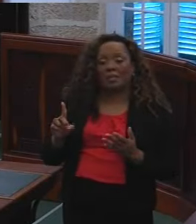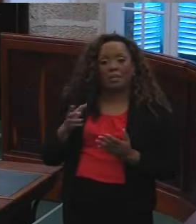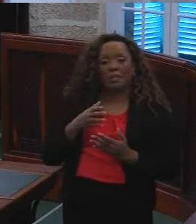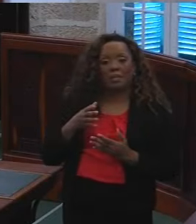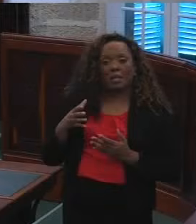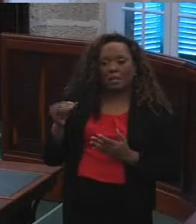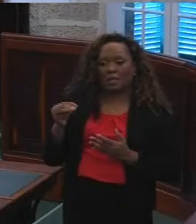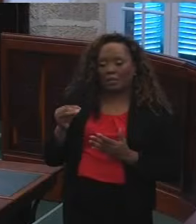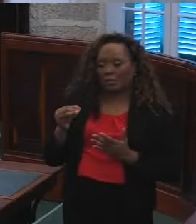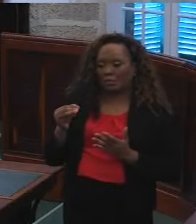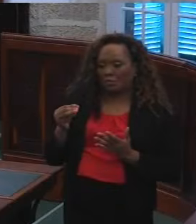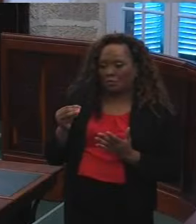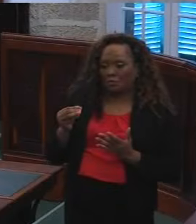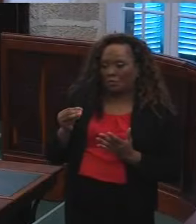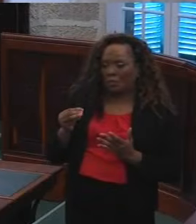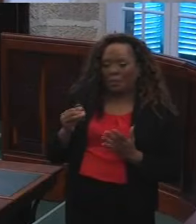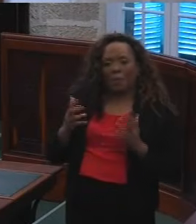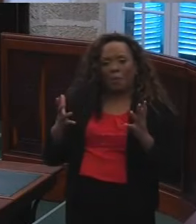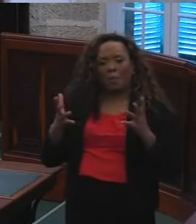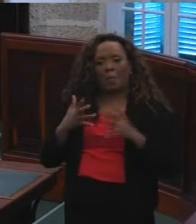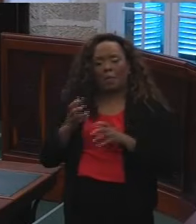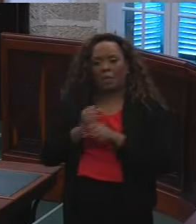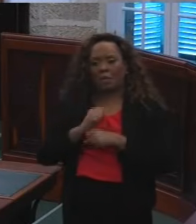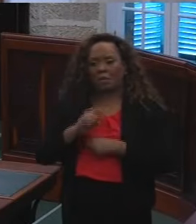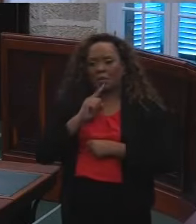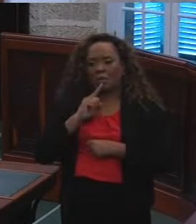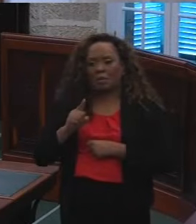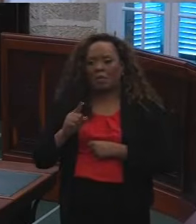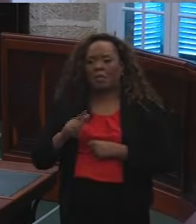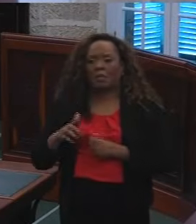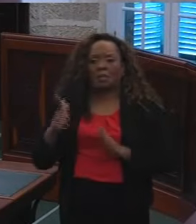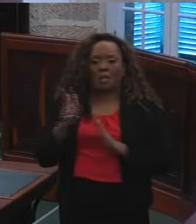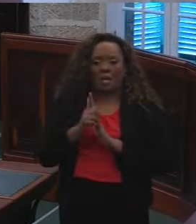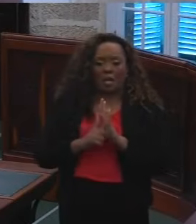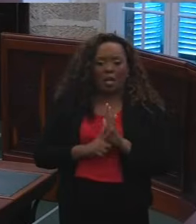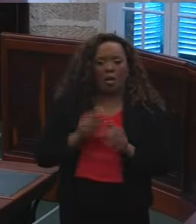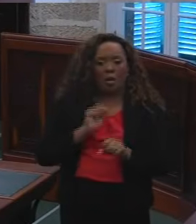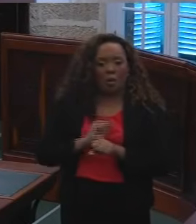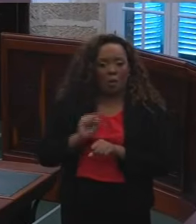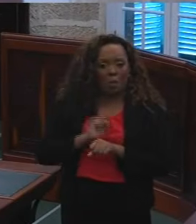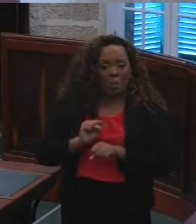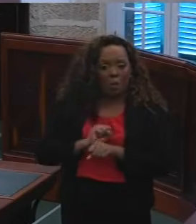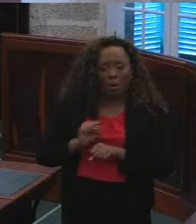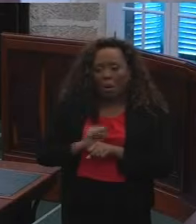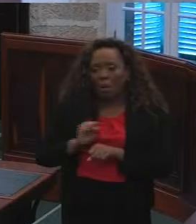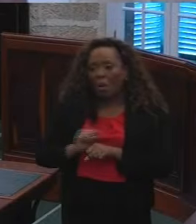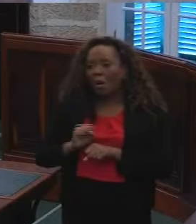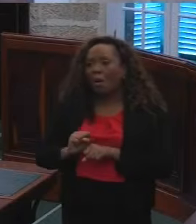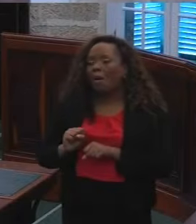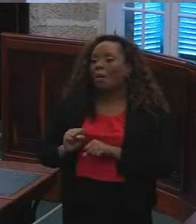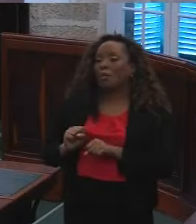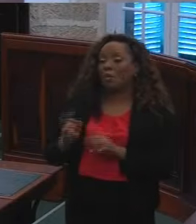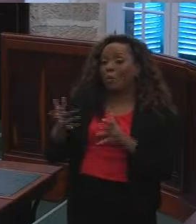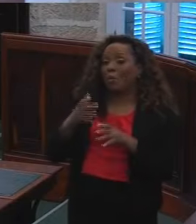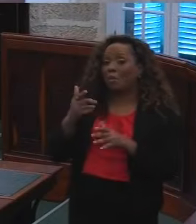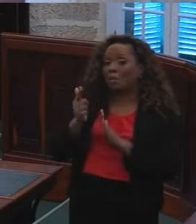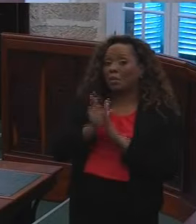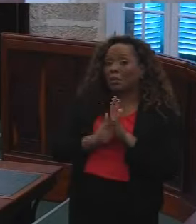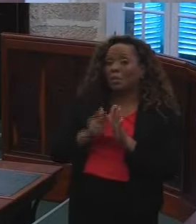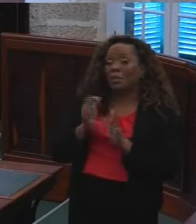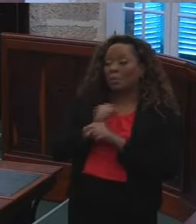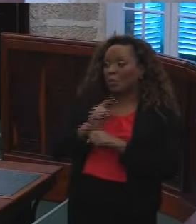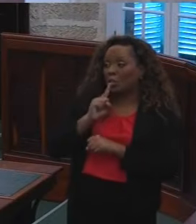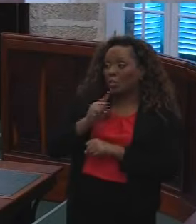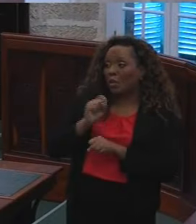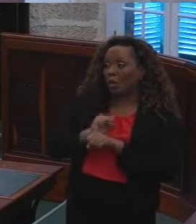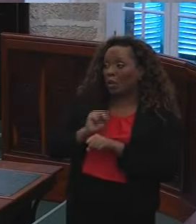for ensuring that the legislation is enacted is not equally accessible. And this anomaly must